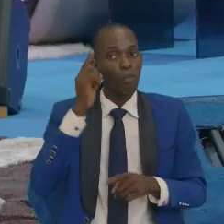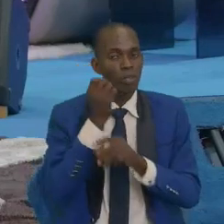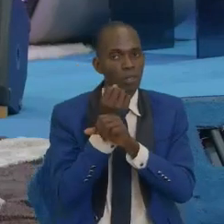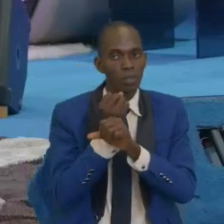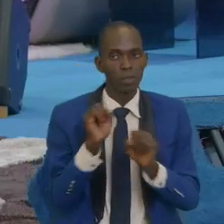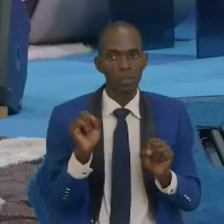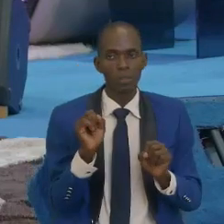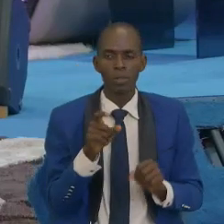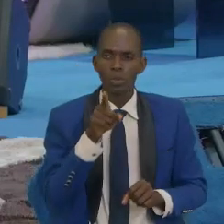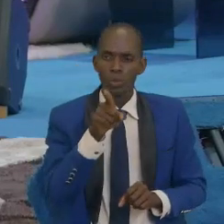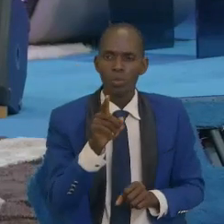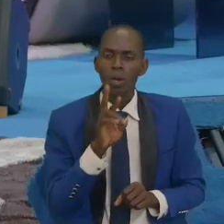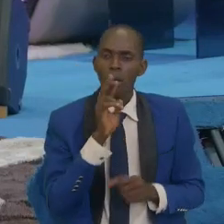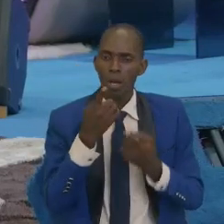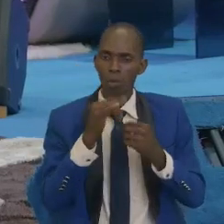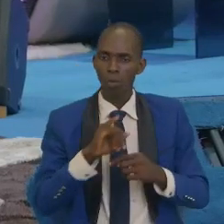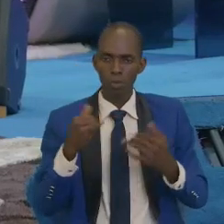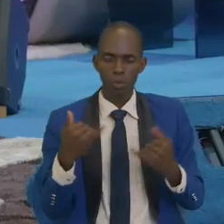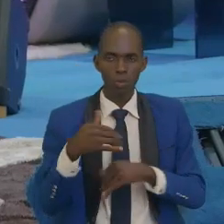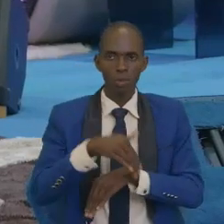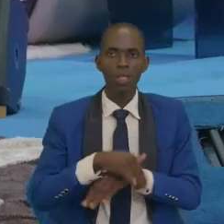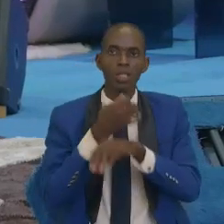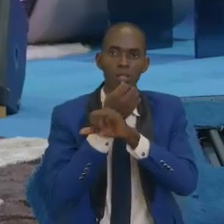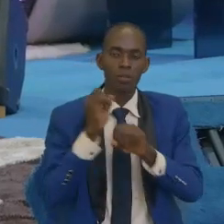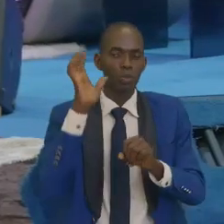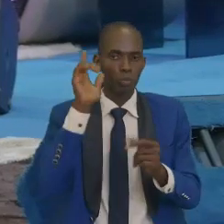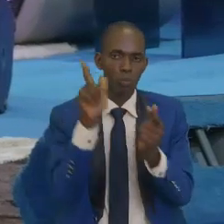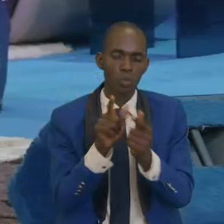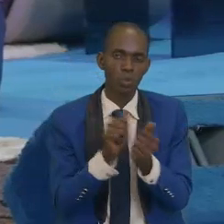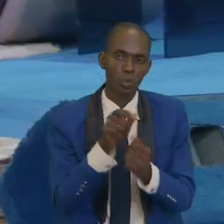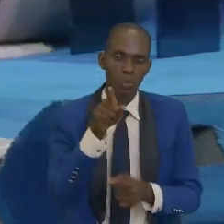You are coming tonight. Salvation will come to you.